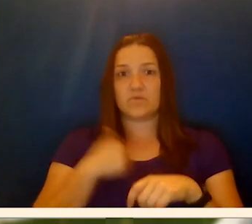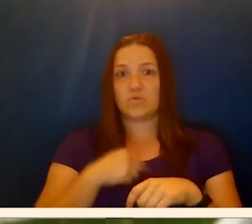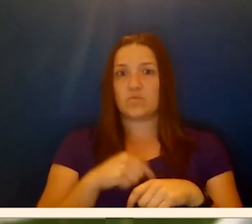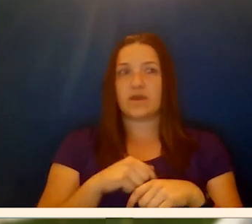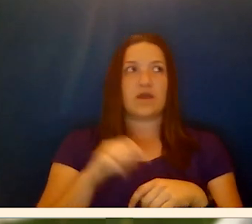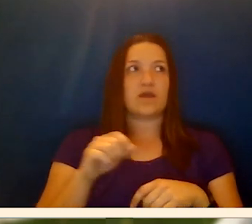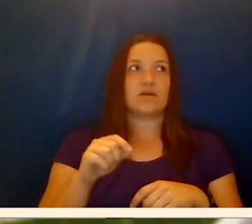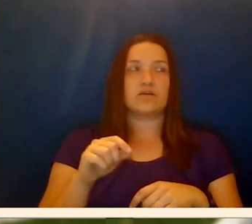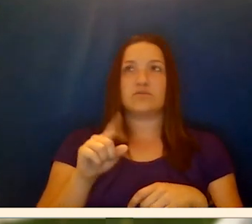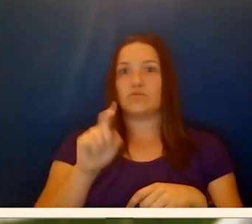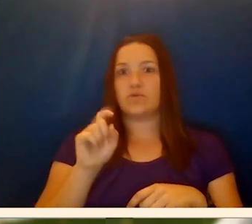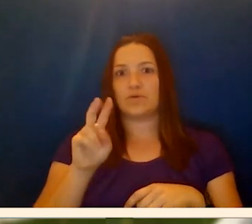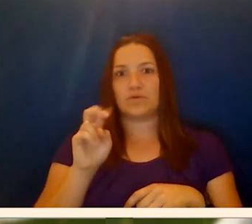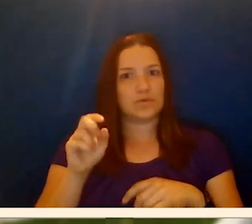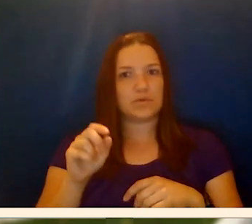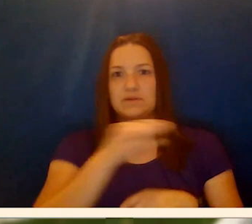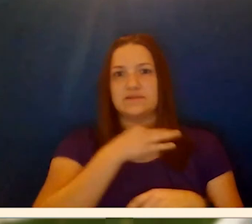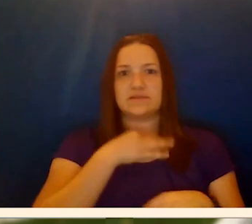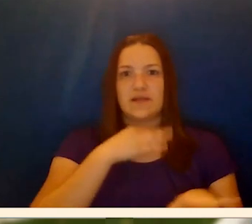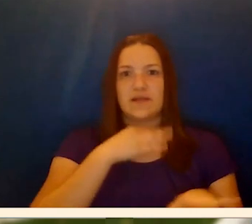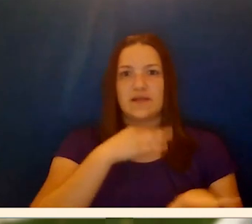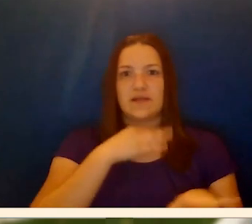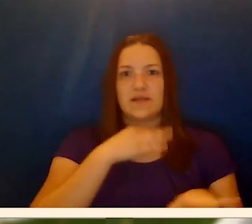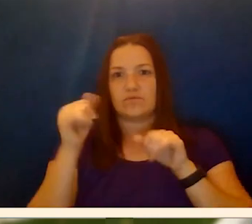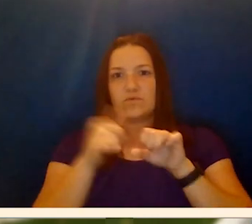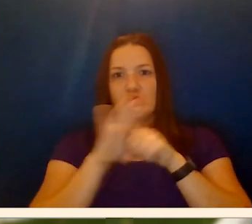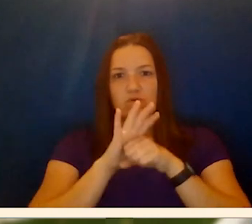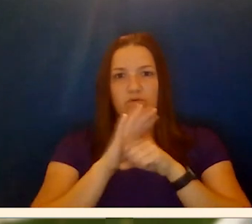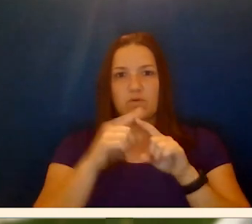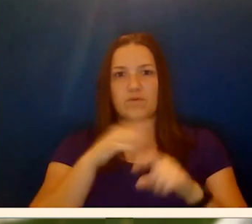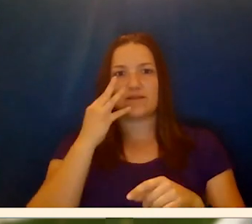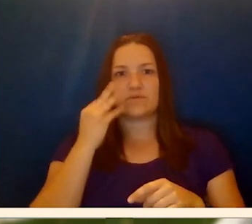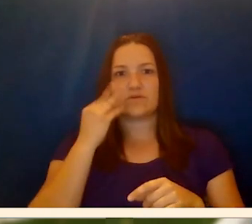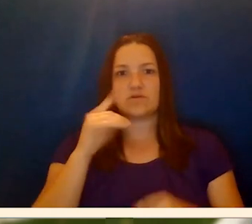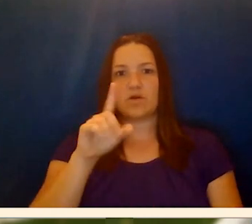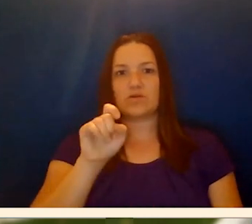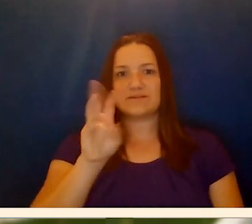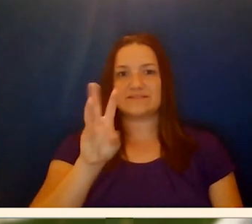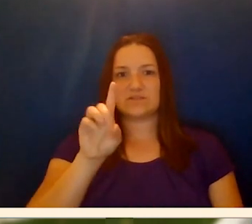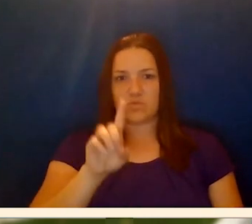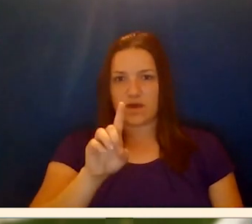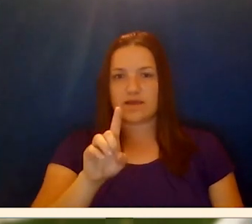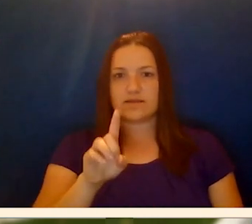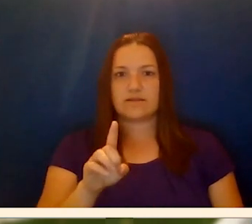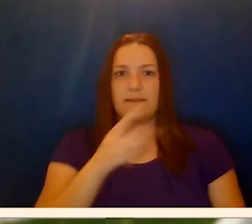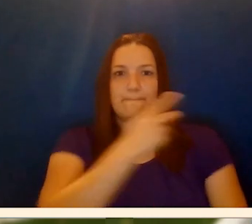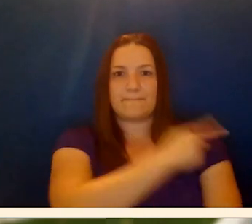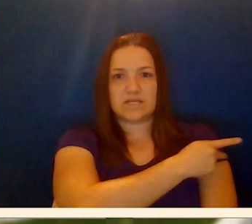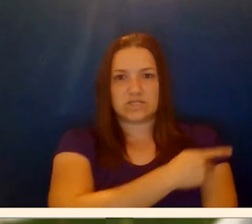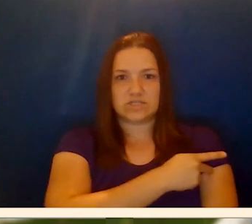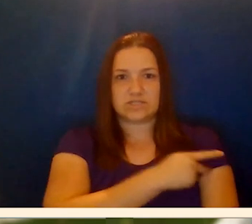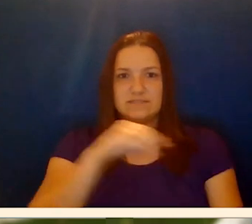of employees that were out on COVID leaves, but we had never experienced 161 patients